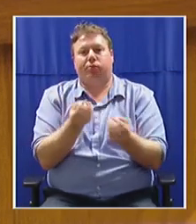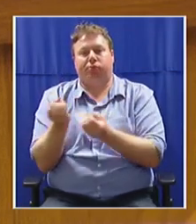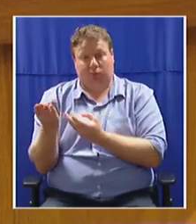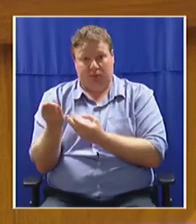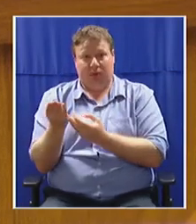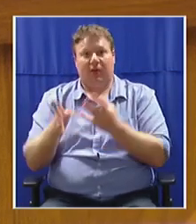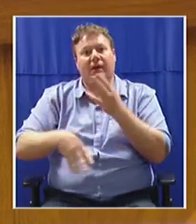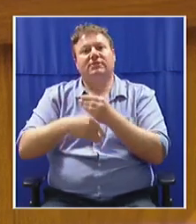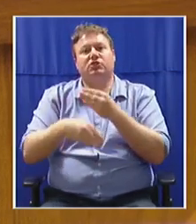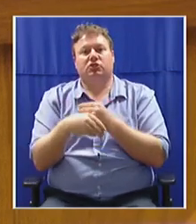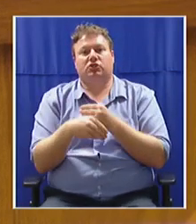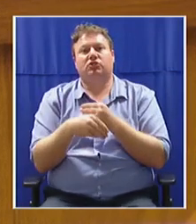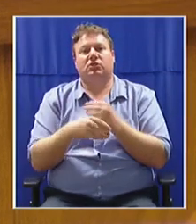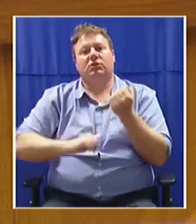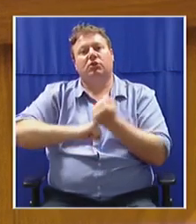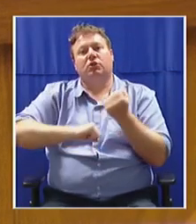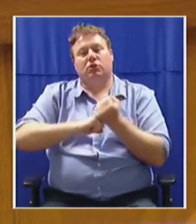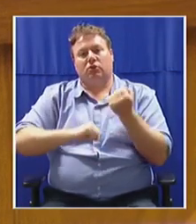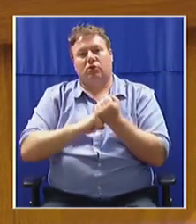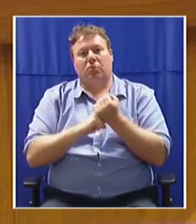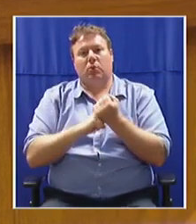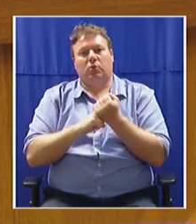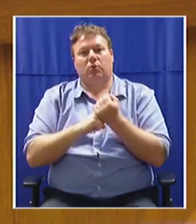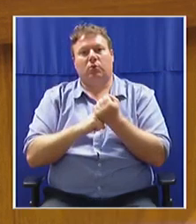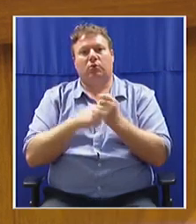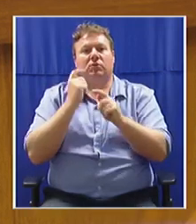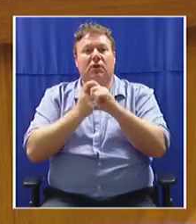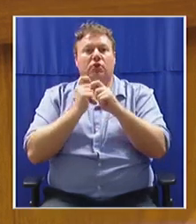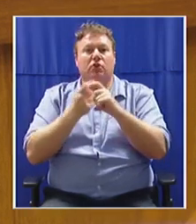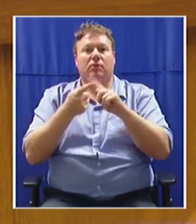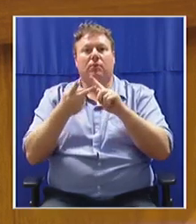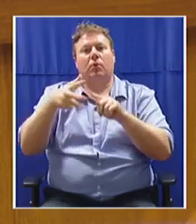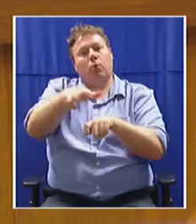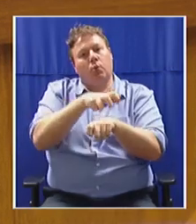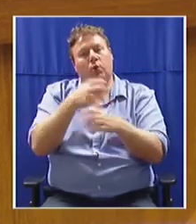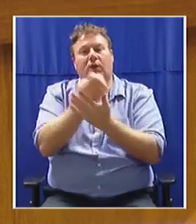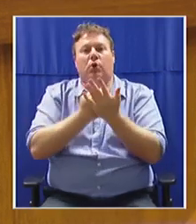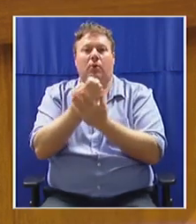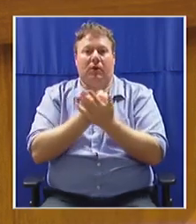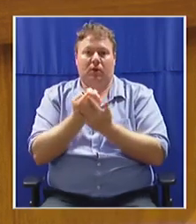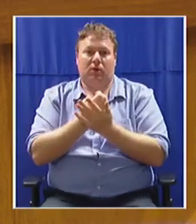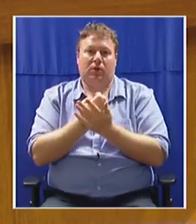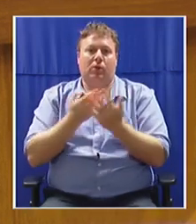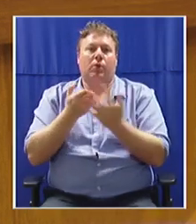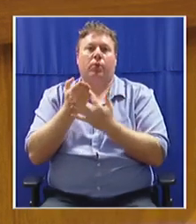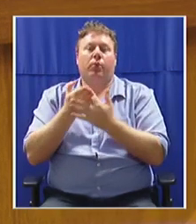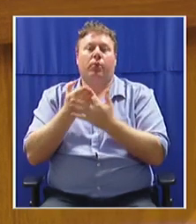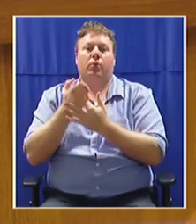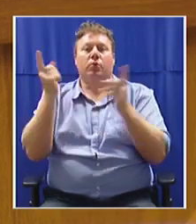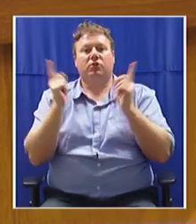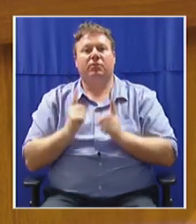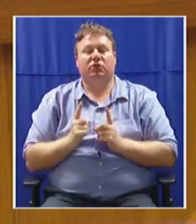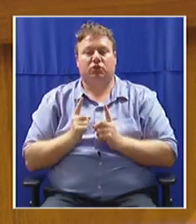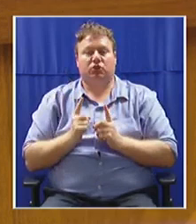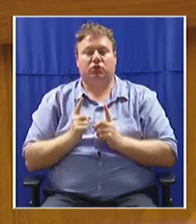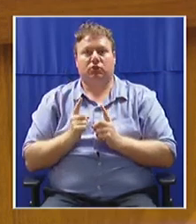government will also support township and rural economies through implementing a special dispensation